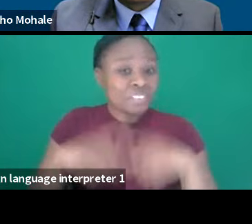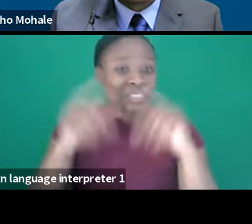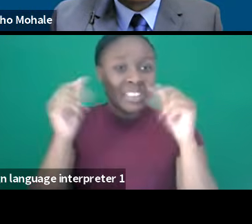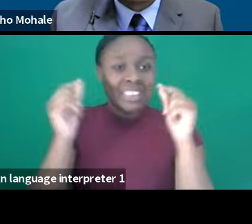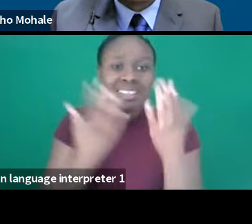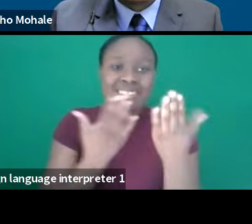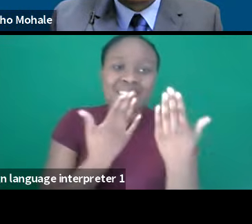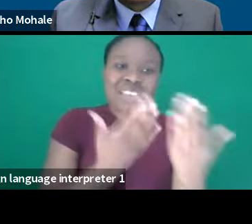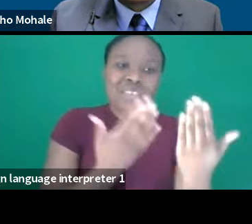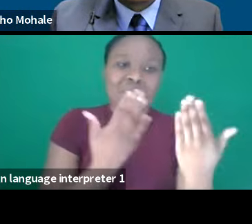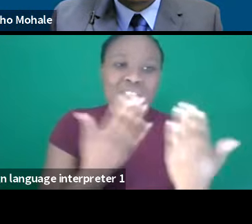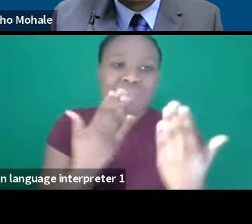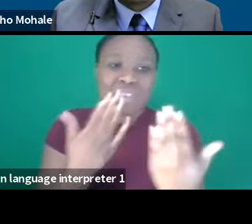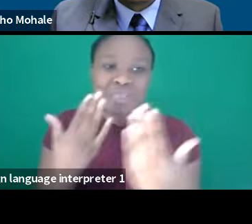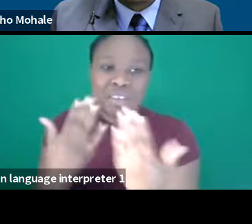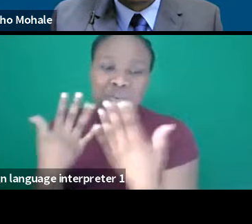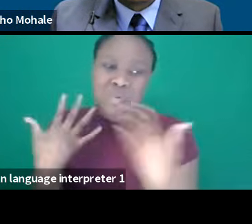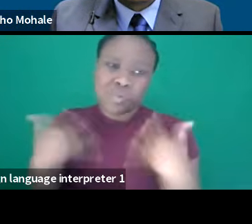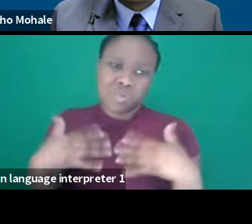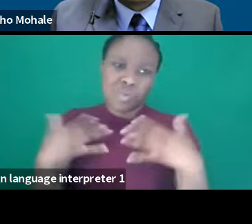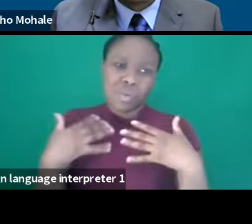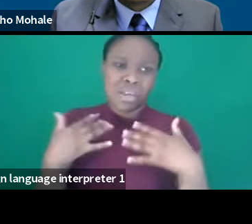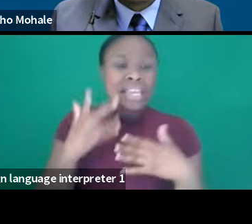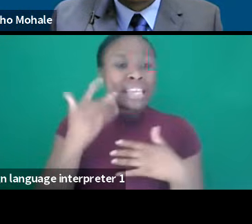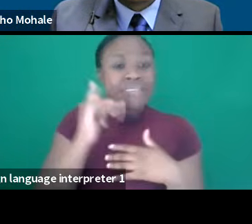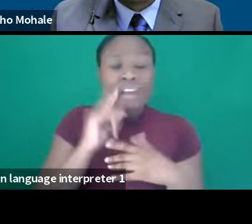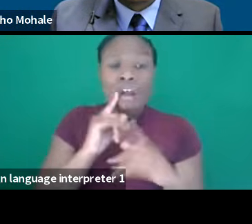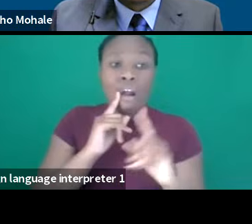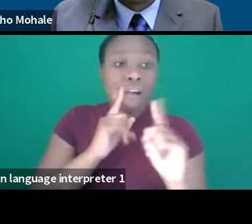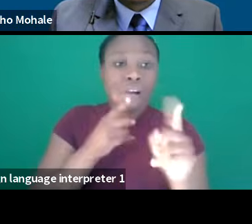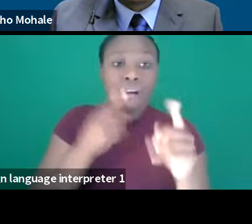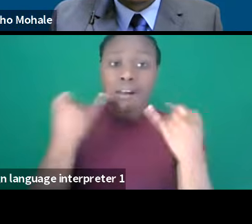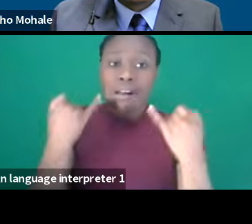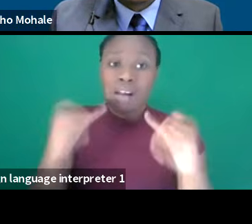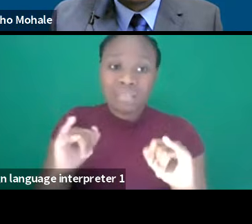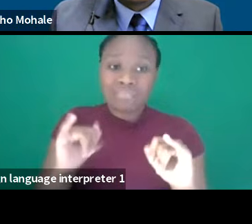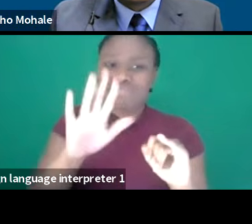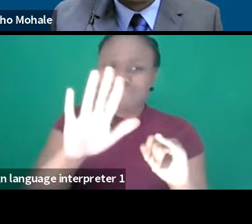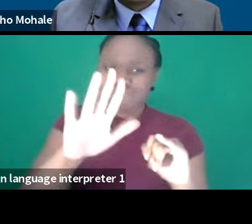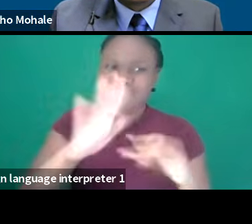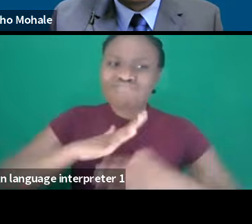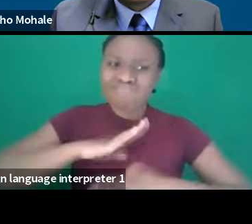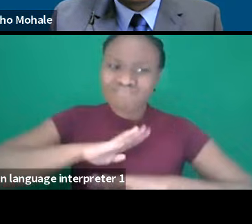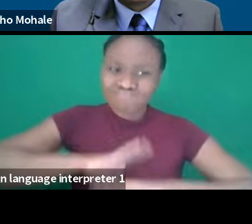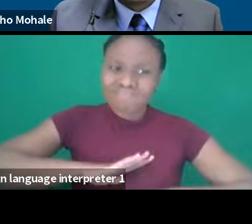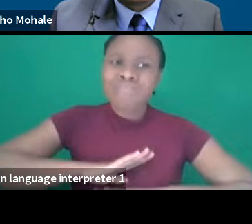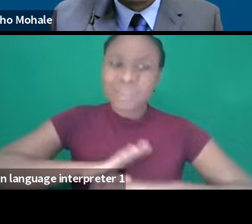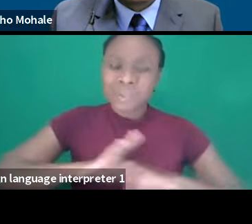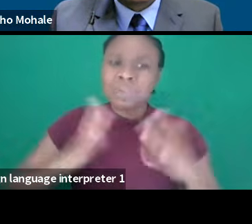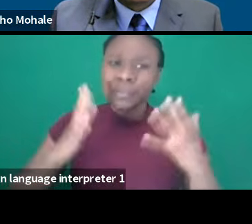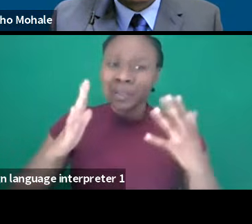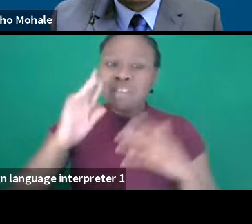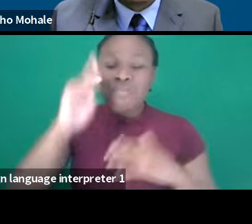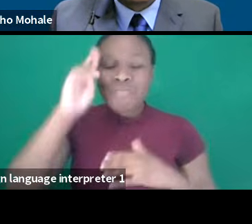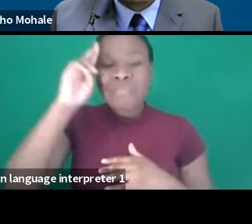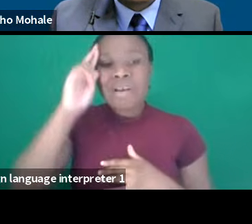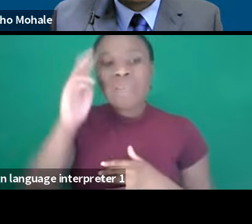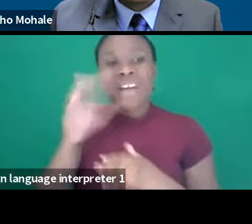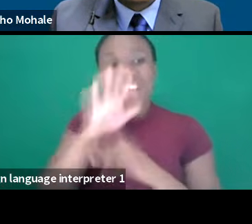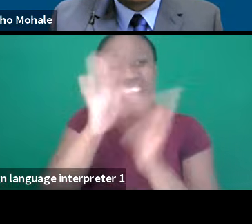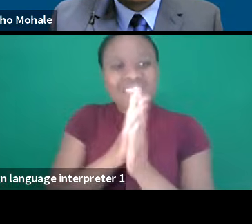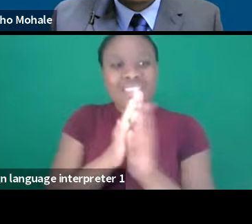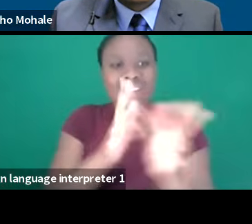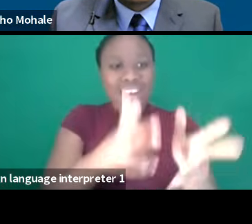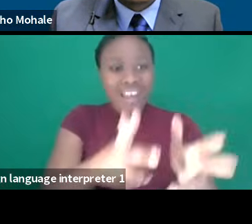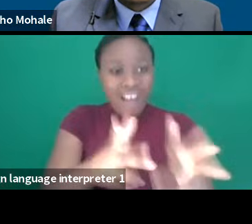need to say again, that if we did not touch on your question, all the questions will be placed under our